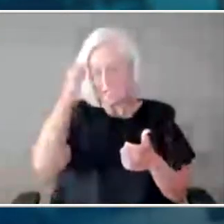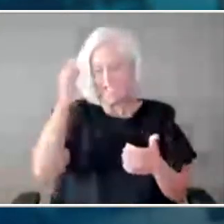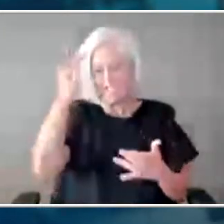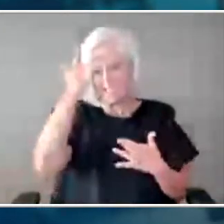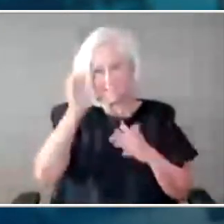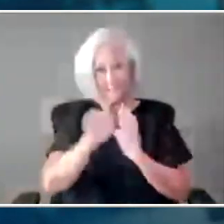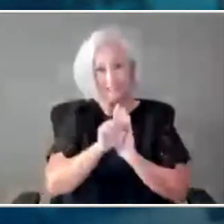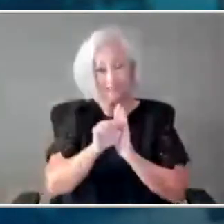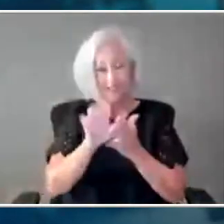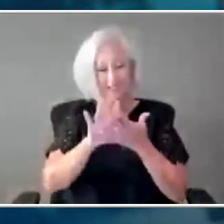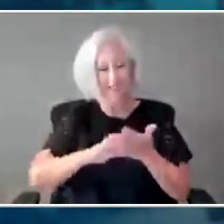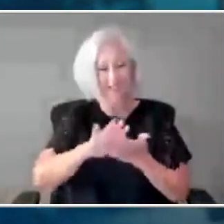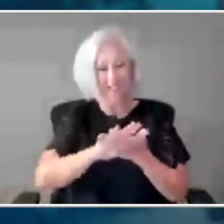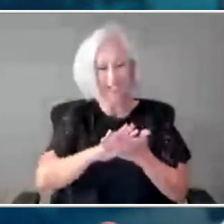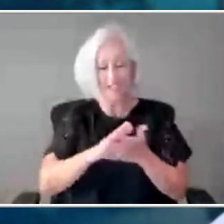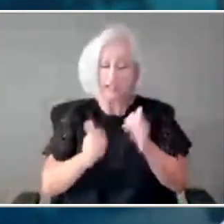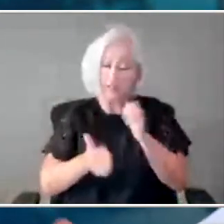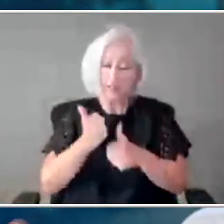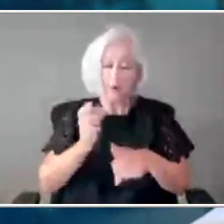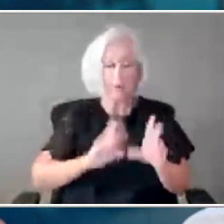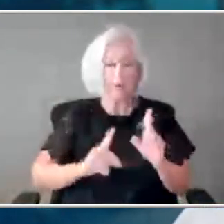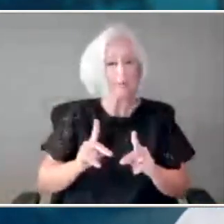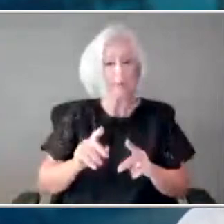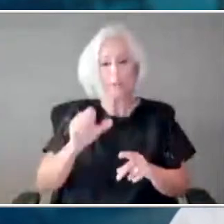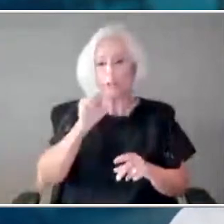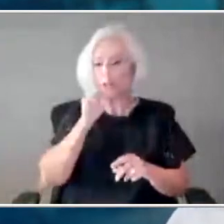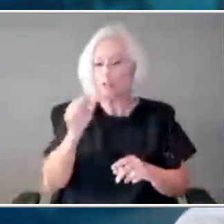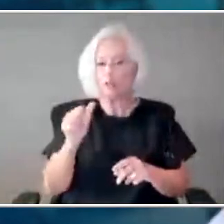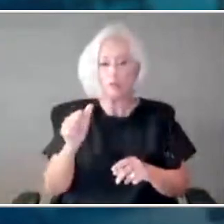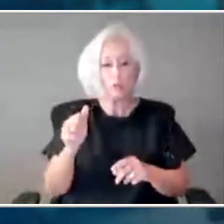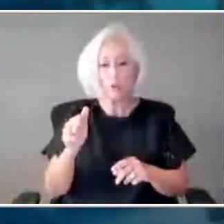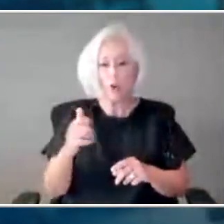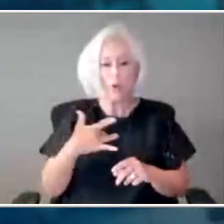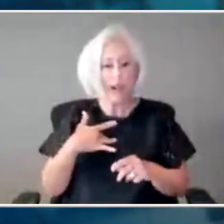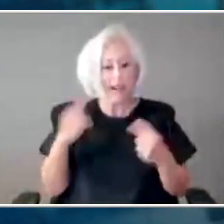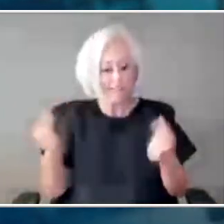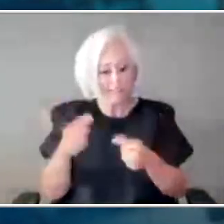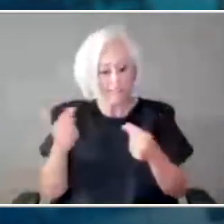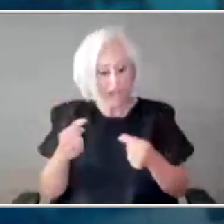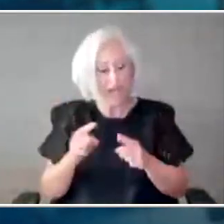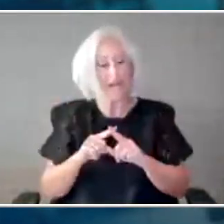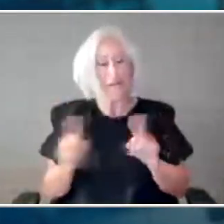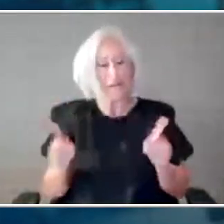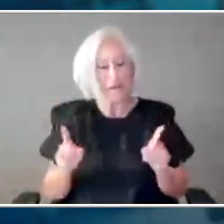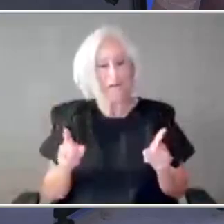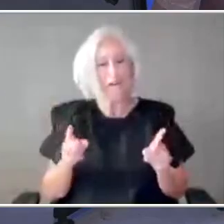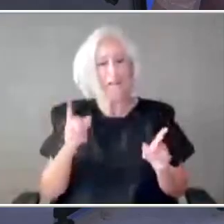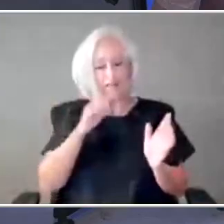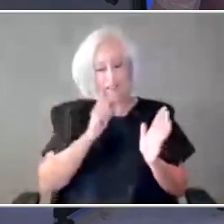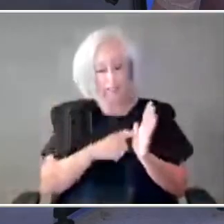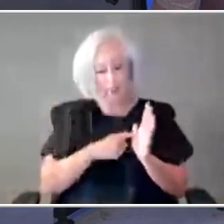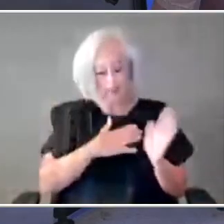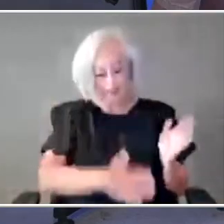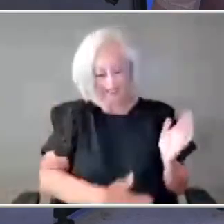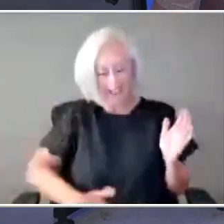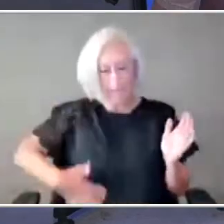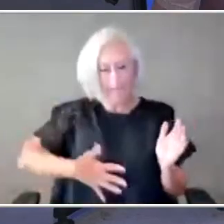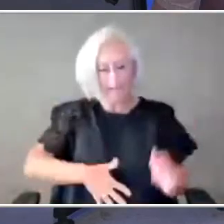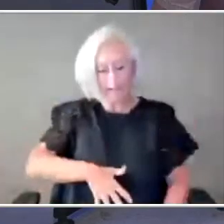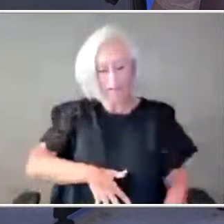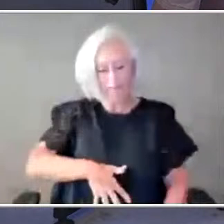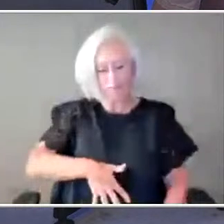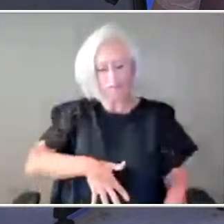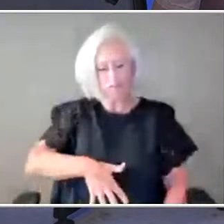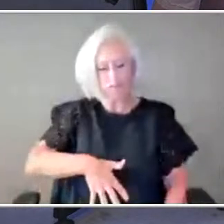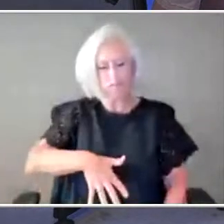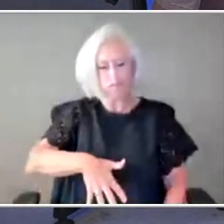amount of pain. A lot of people, they just notice their abdomen is getting bigger and bigger and bigger over time. Big challenge is there's no screening for this. So